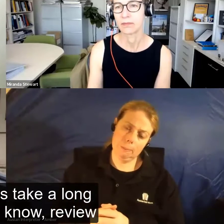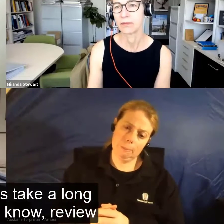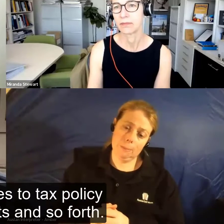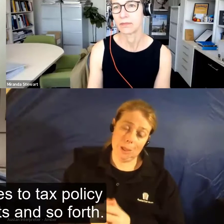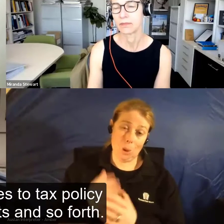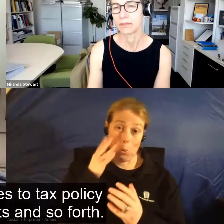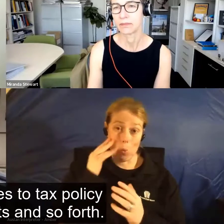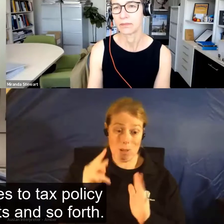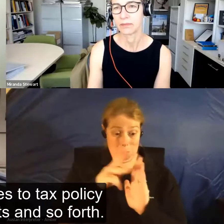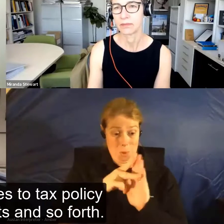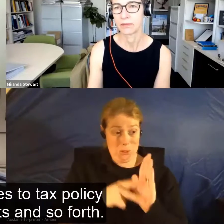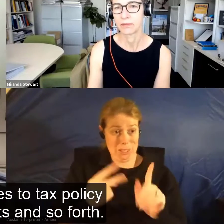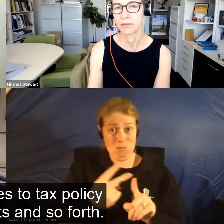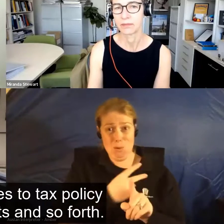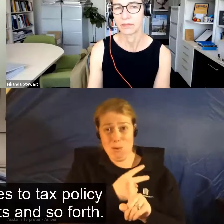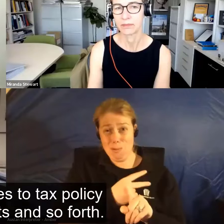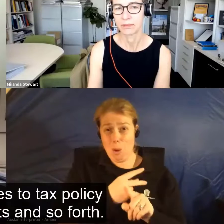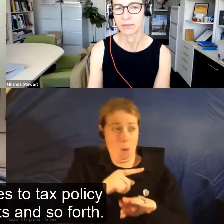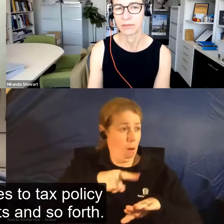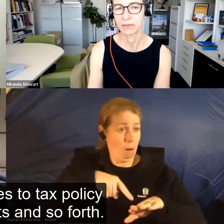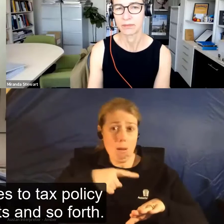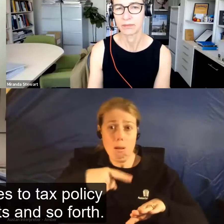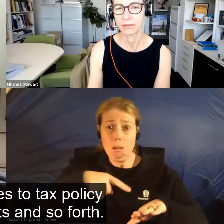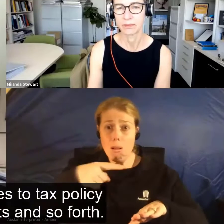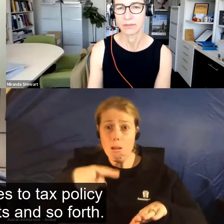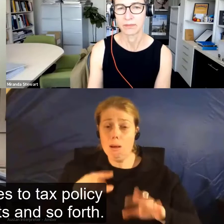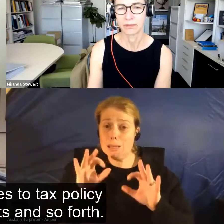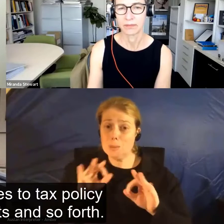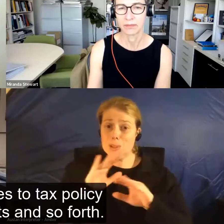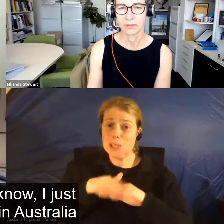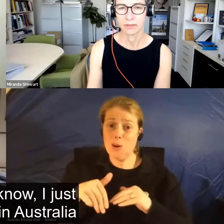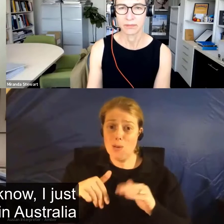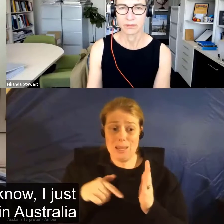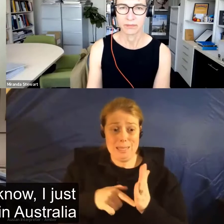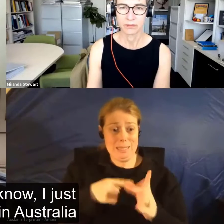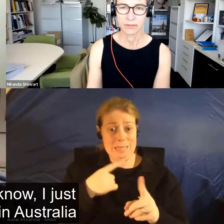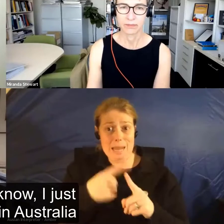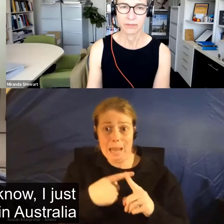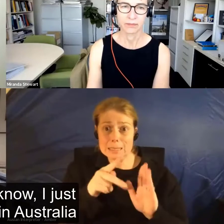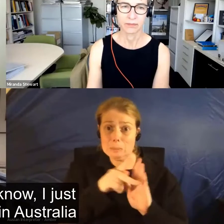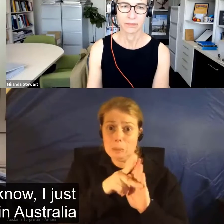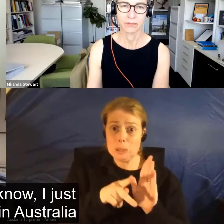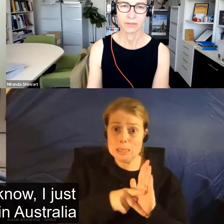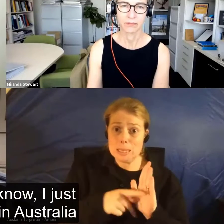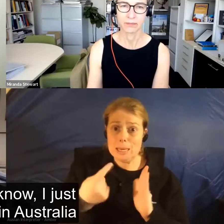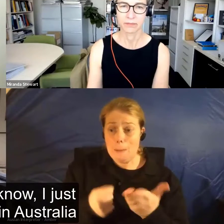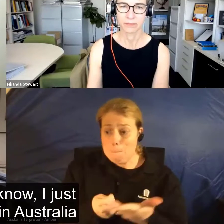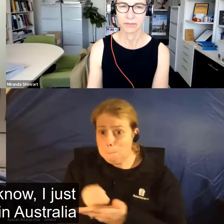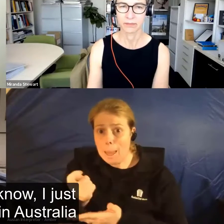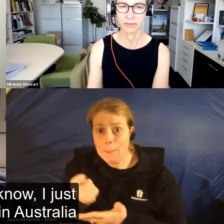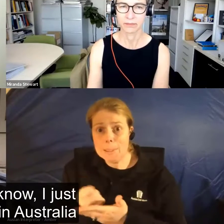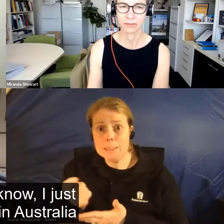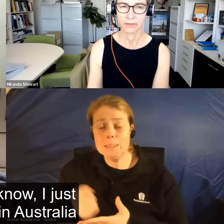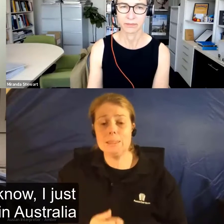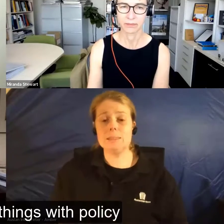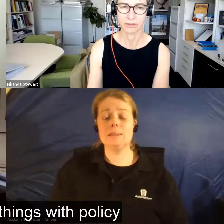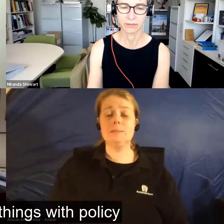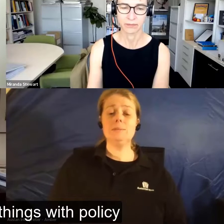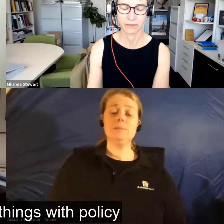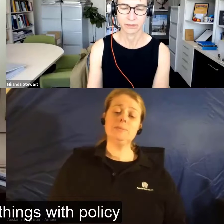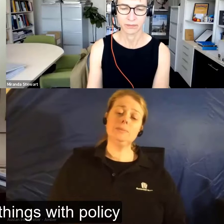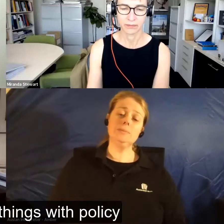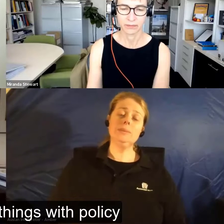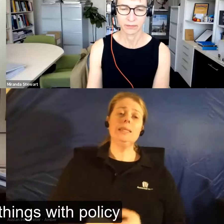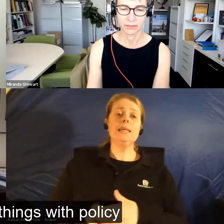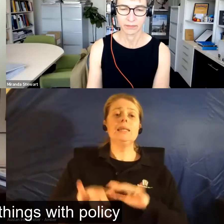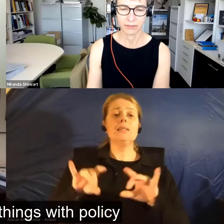review when it comes to tax policy and payments and so forth. So, I just feel that in Australia, it's